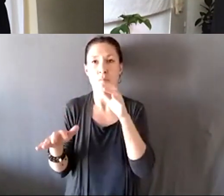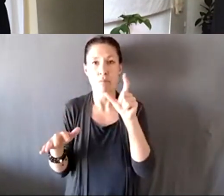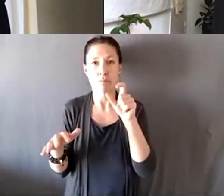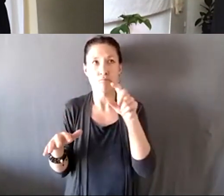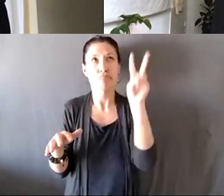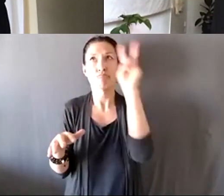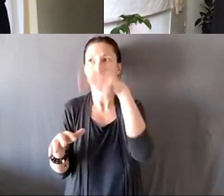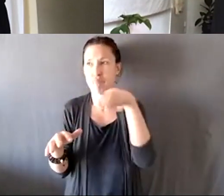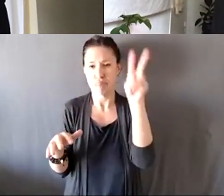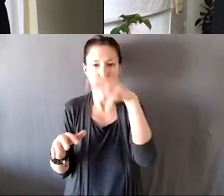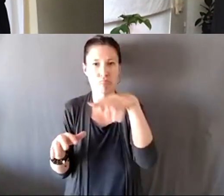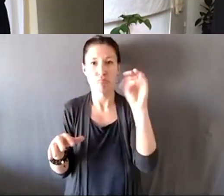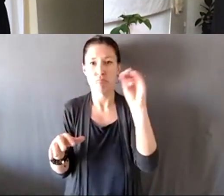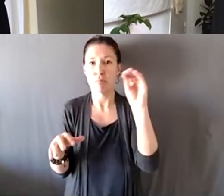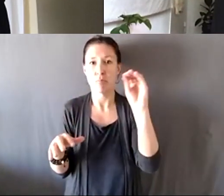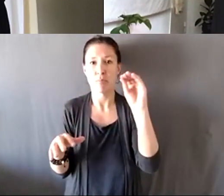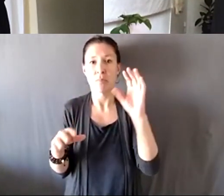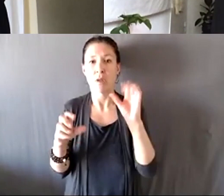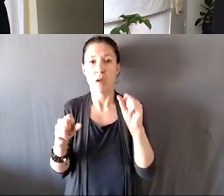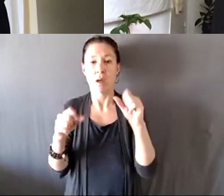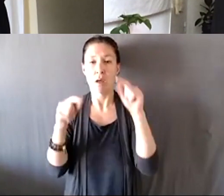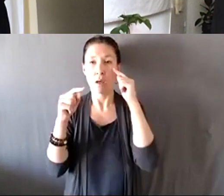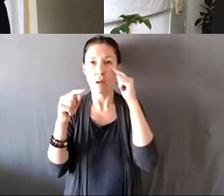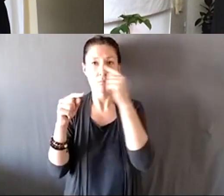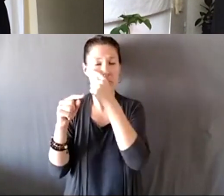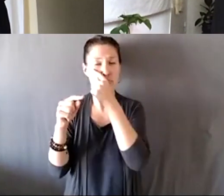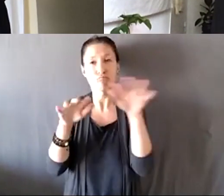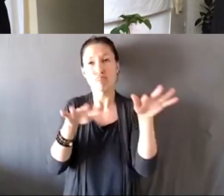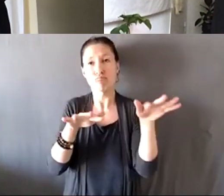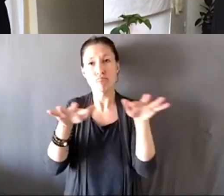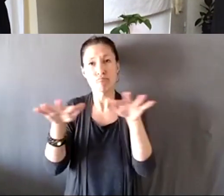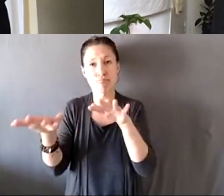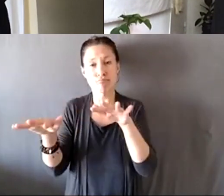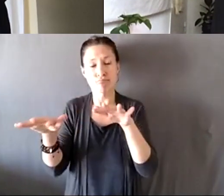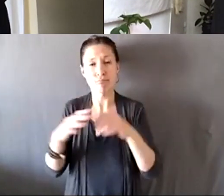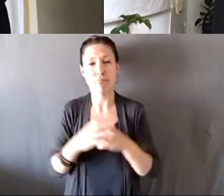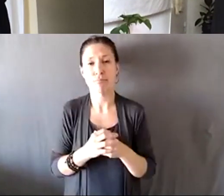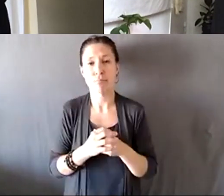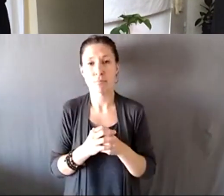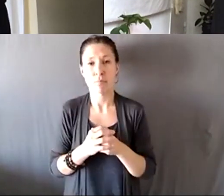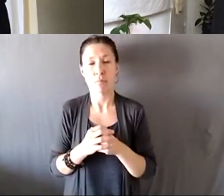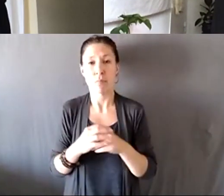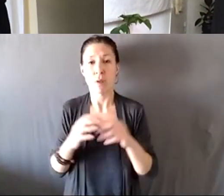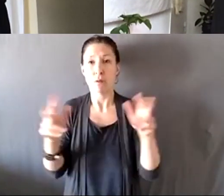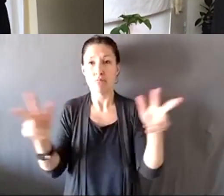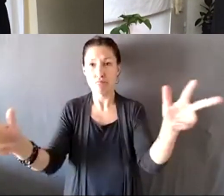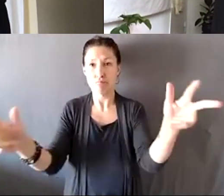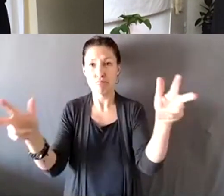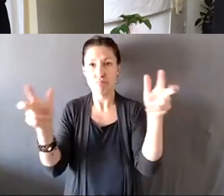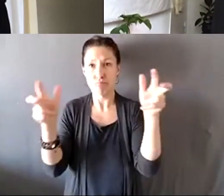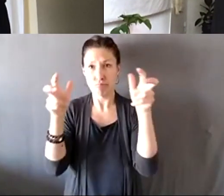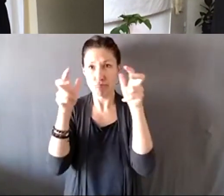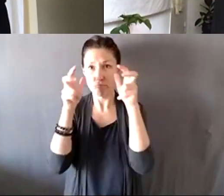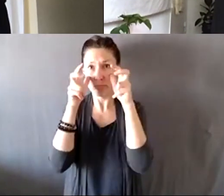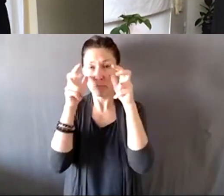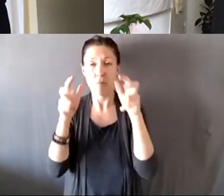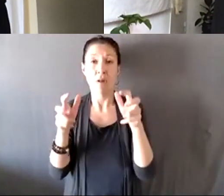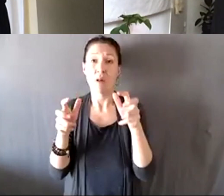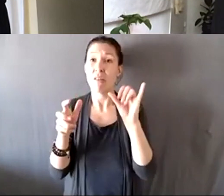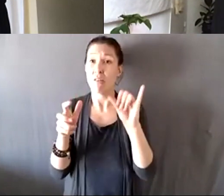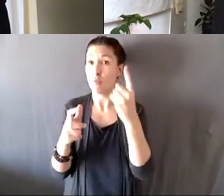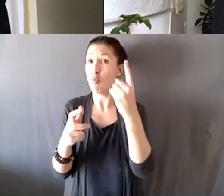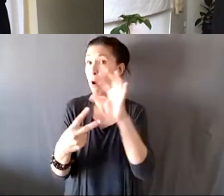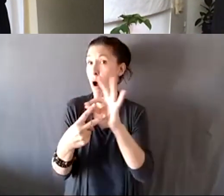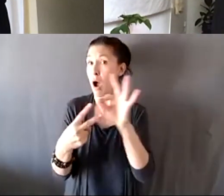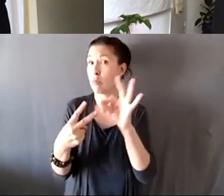taking in the whole room at the same time. Or you can gently close your eyes.